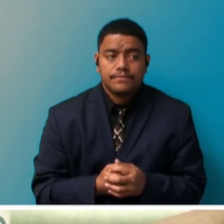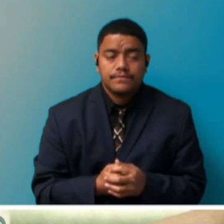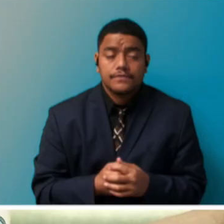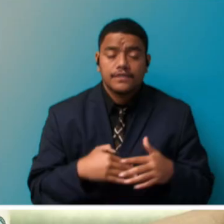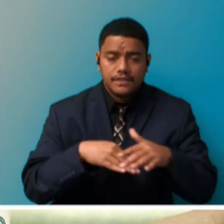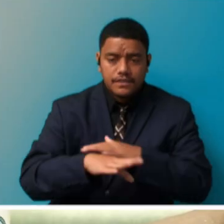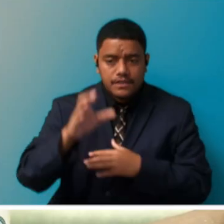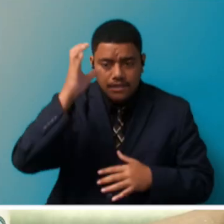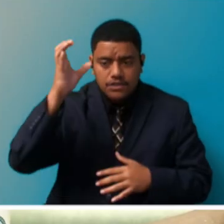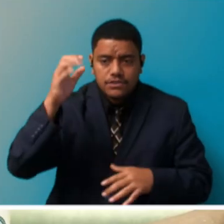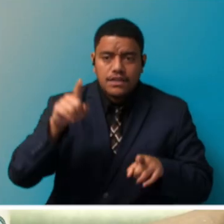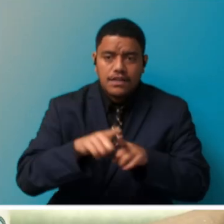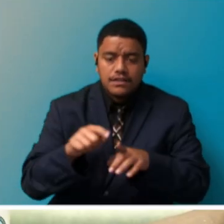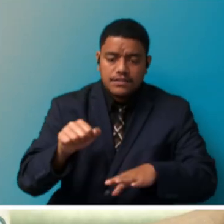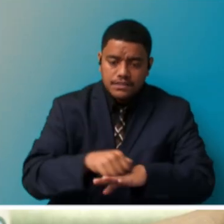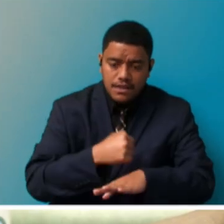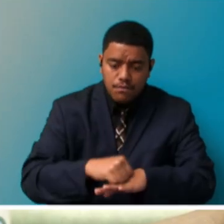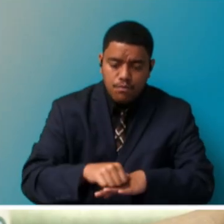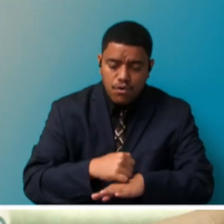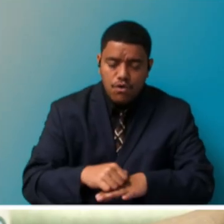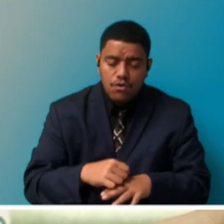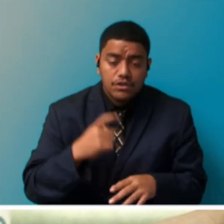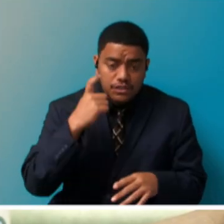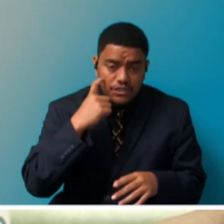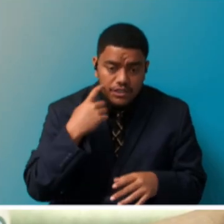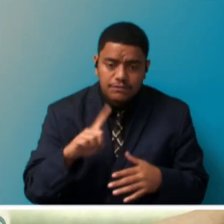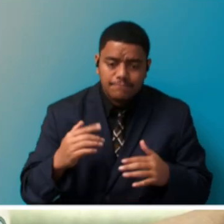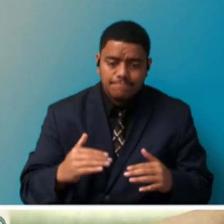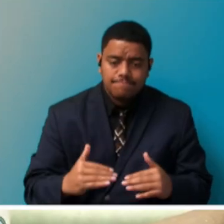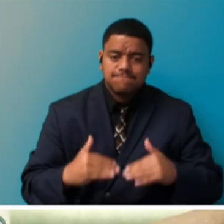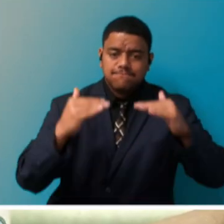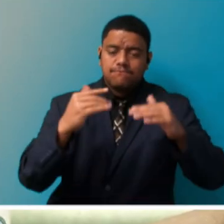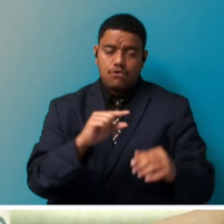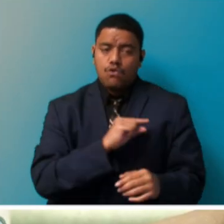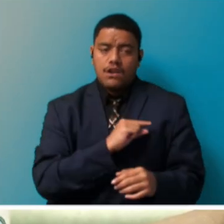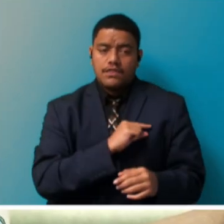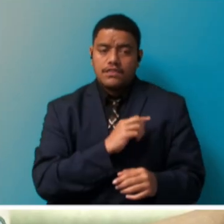like Singapore, in terms of trying to lift the quality of production.